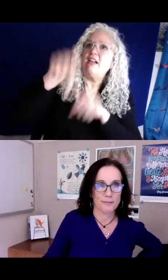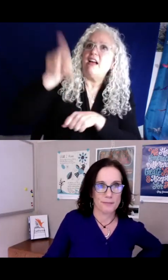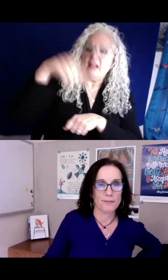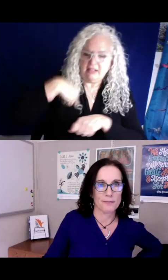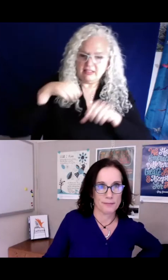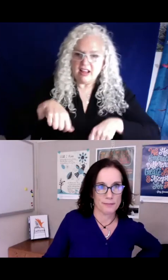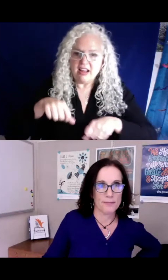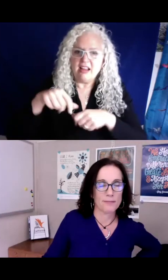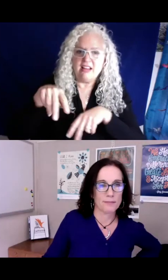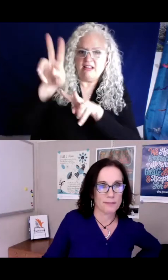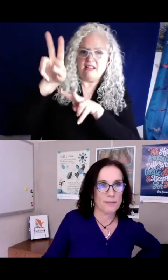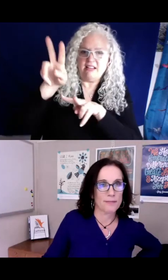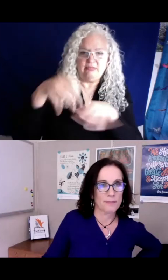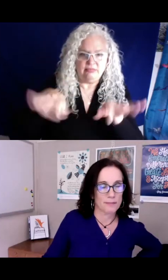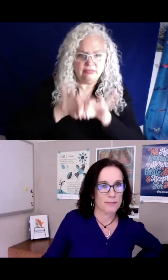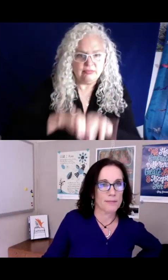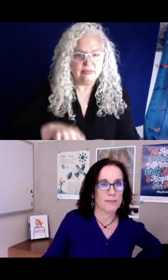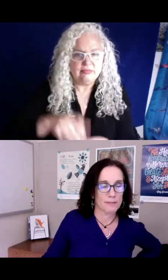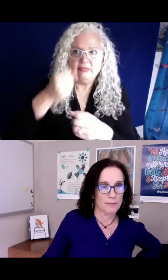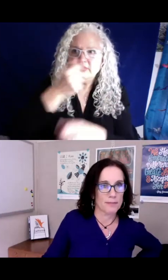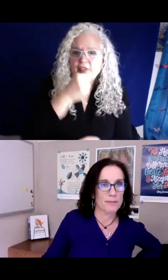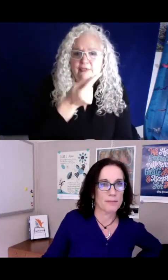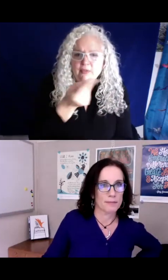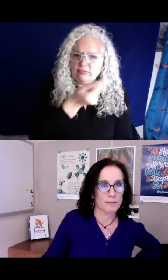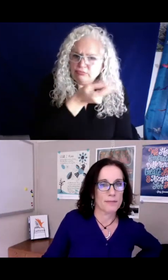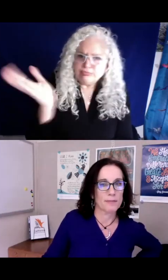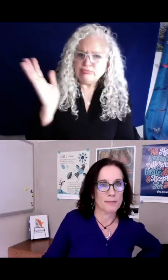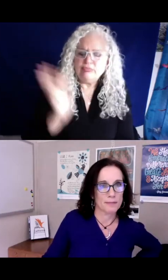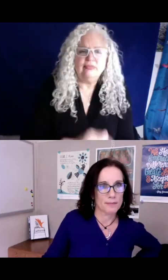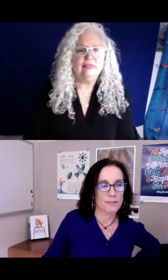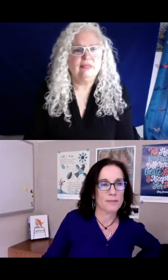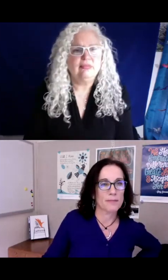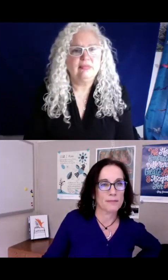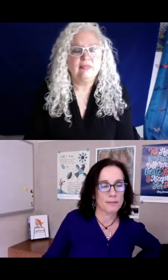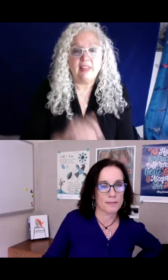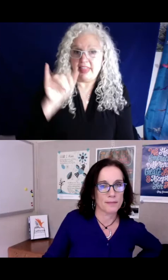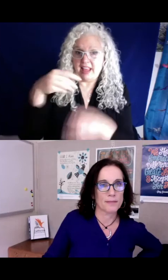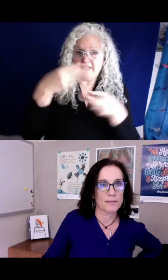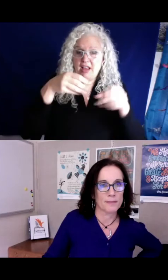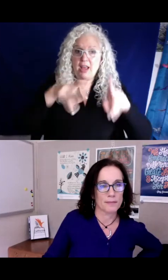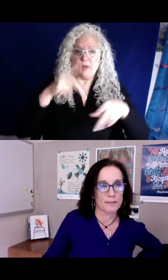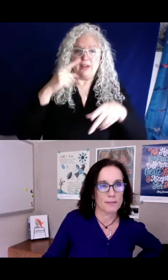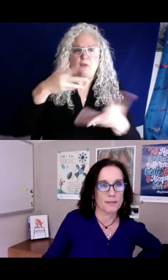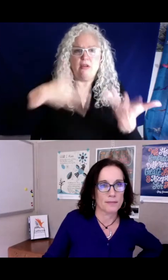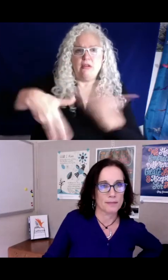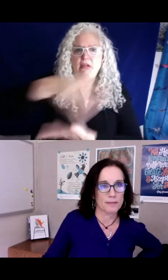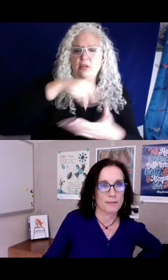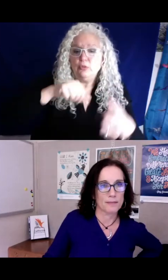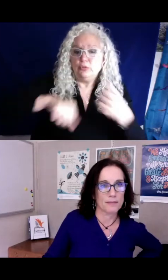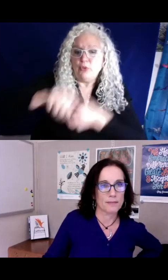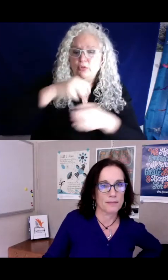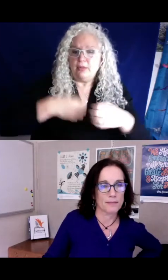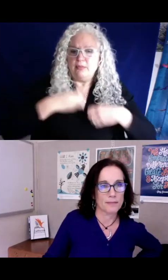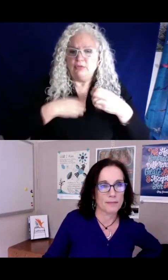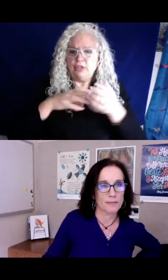The fact that they can look up to a deaf role model and say, oh, I can do that. That's very important. Not just one or two, but several.